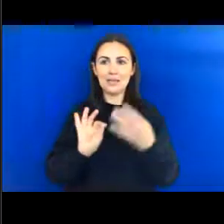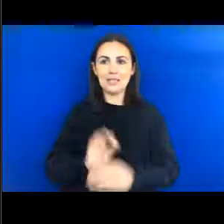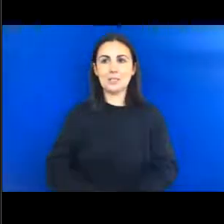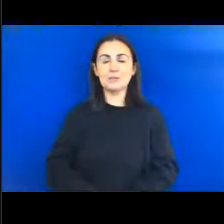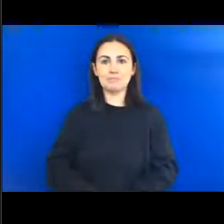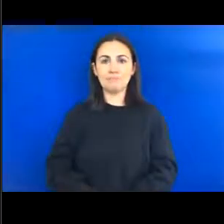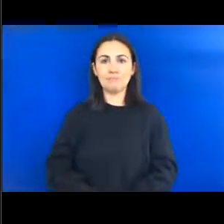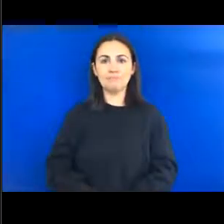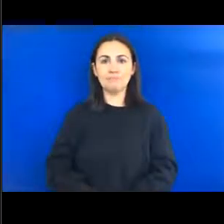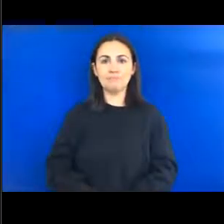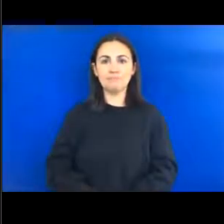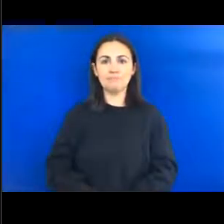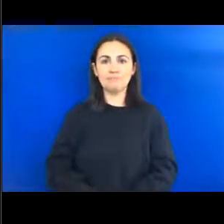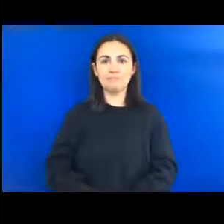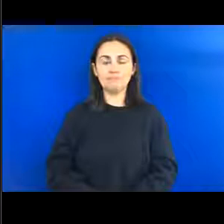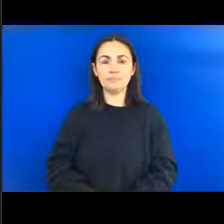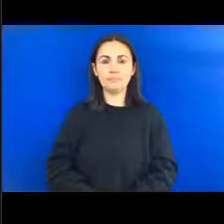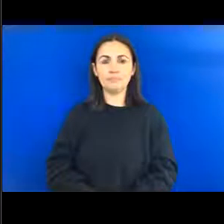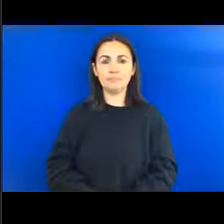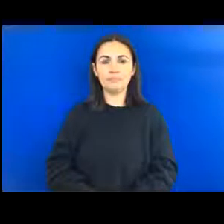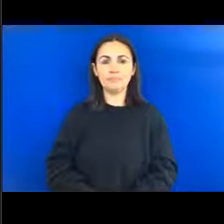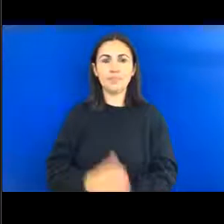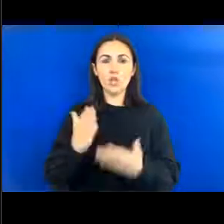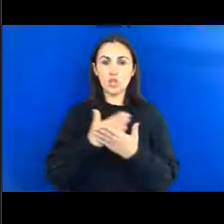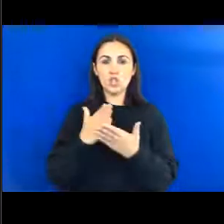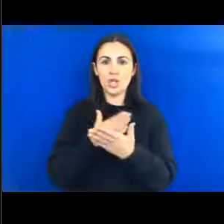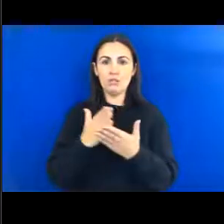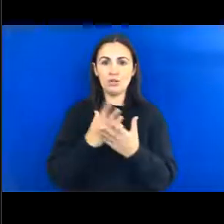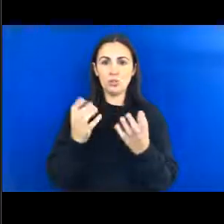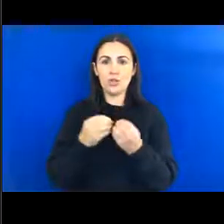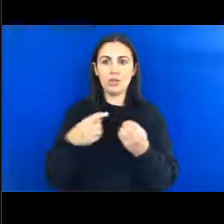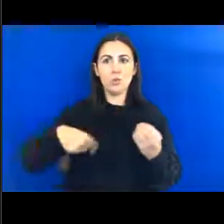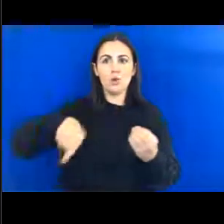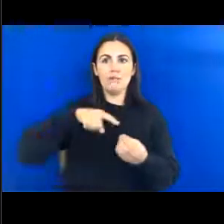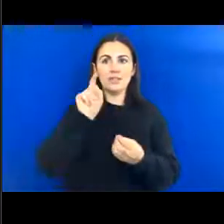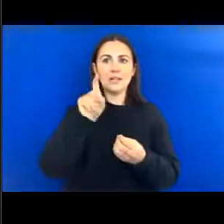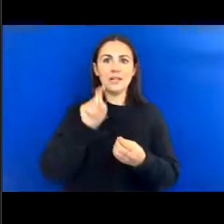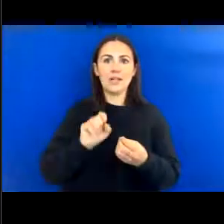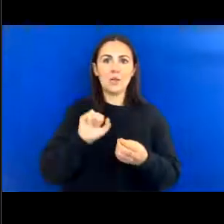response to share with our presenters.